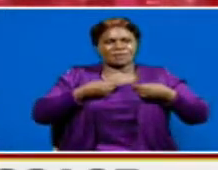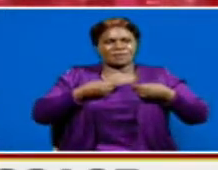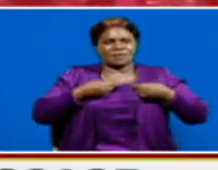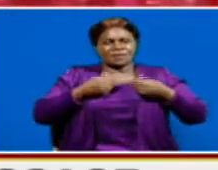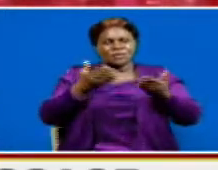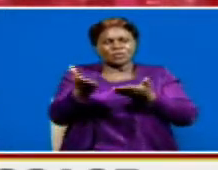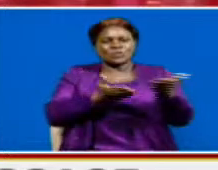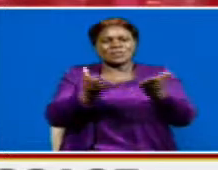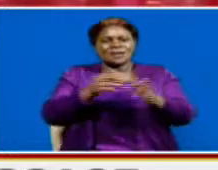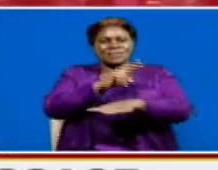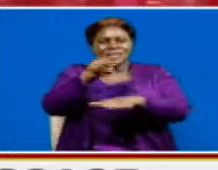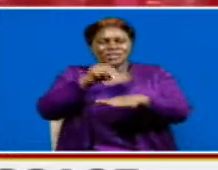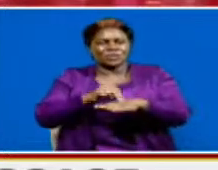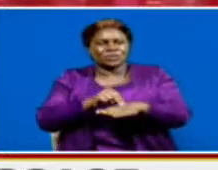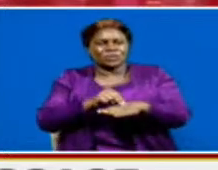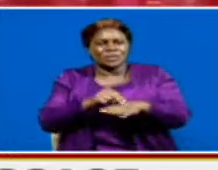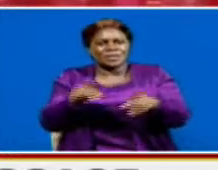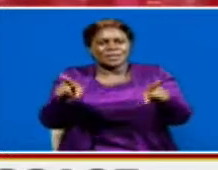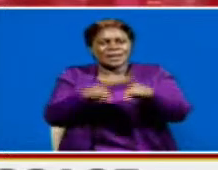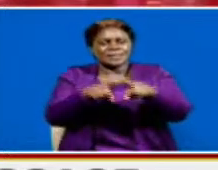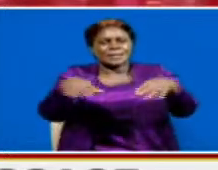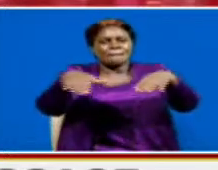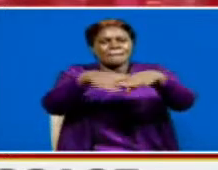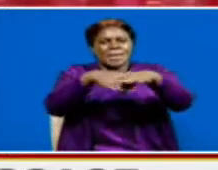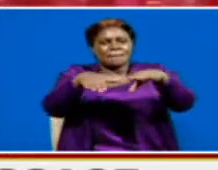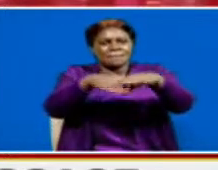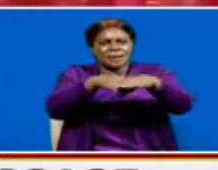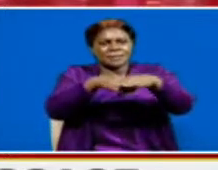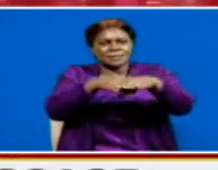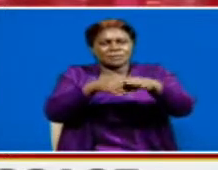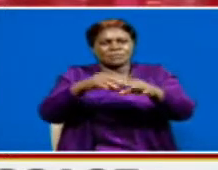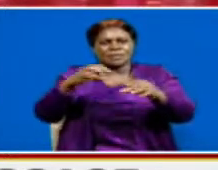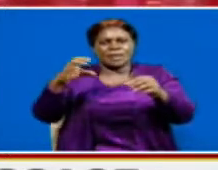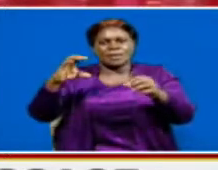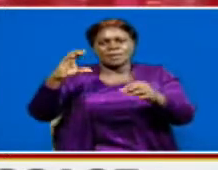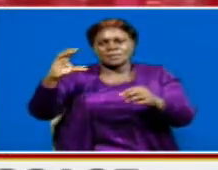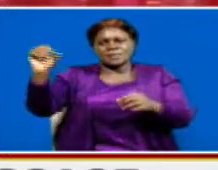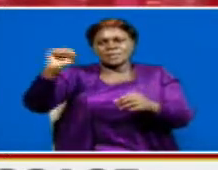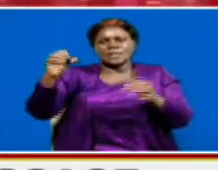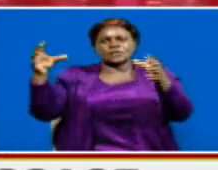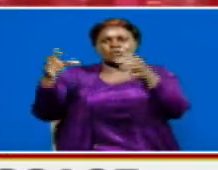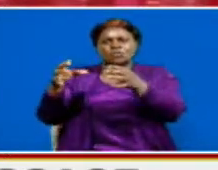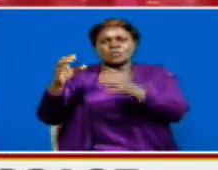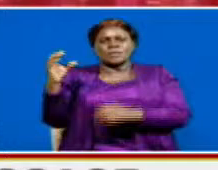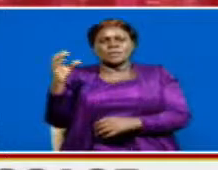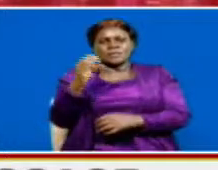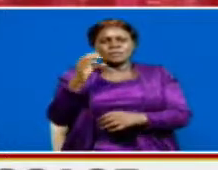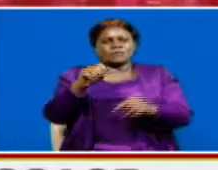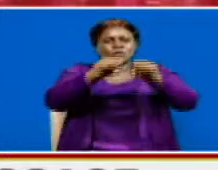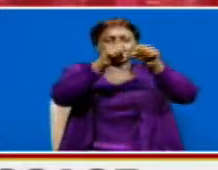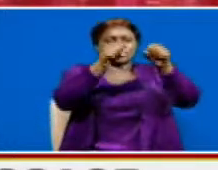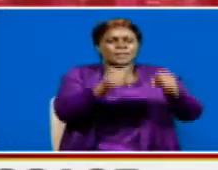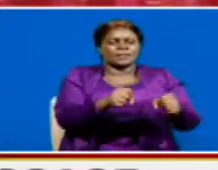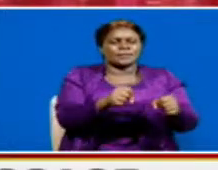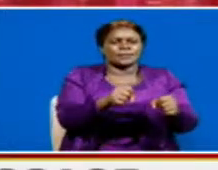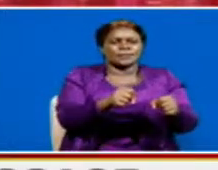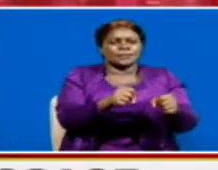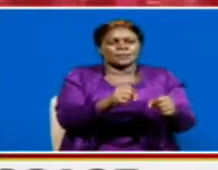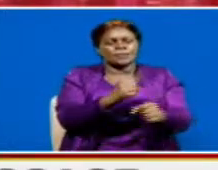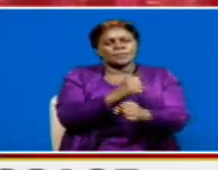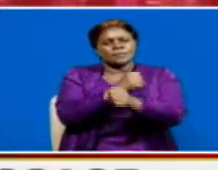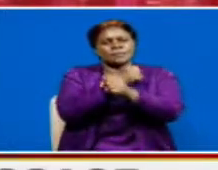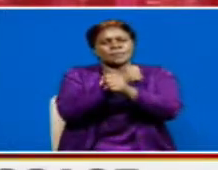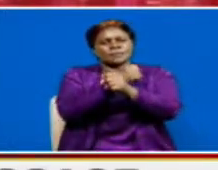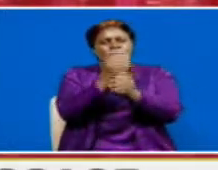to serve this nation as members of the cabinet, the civil society, the